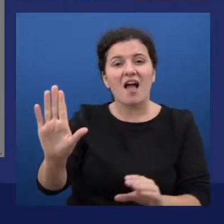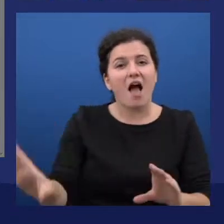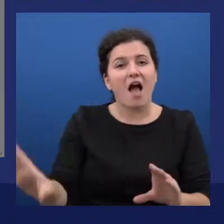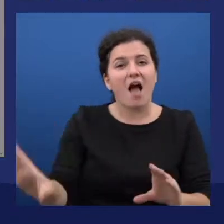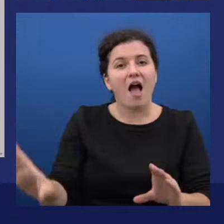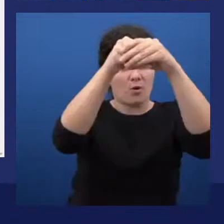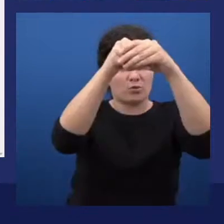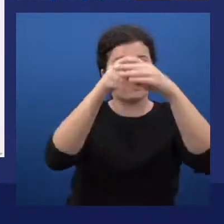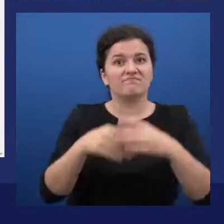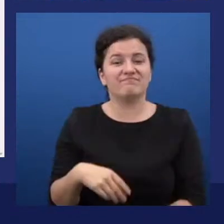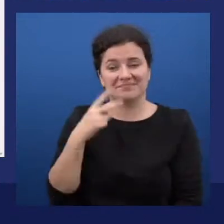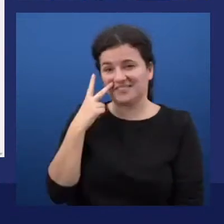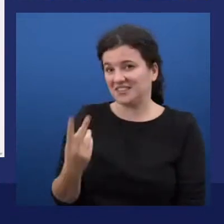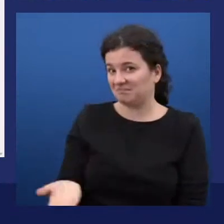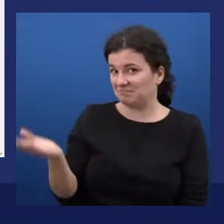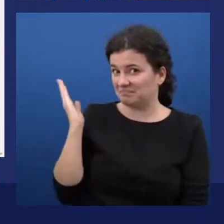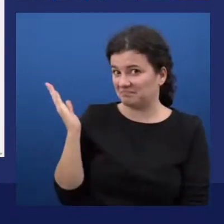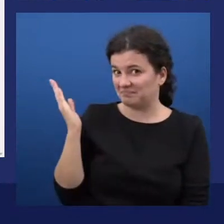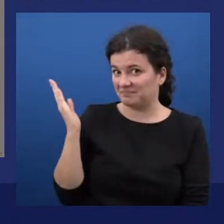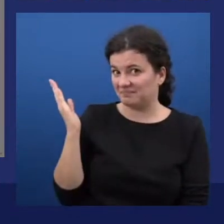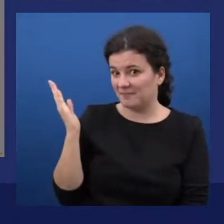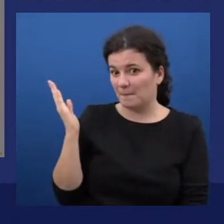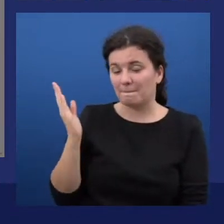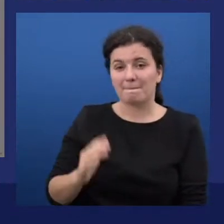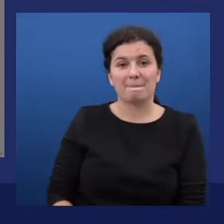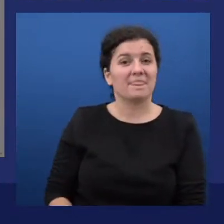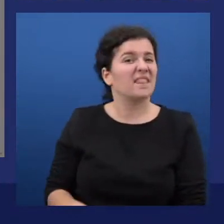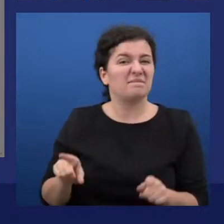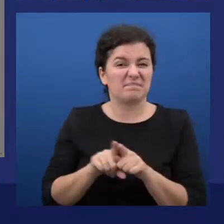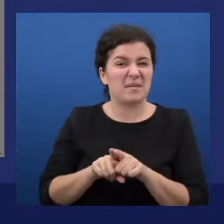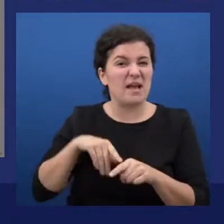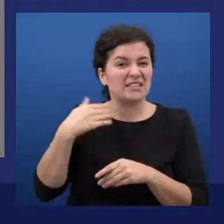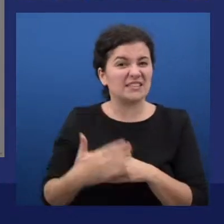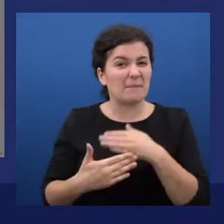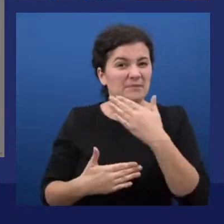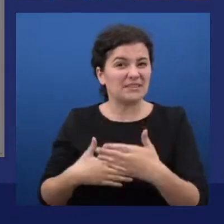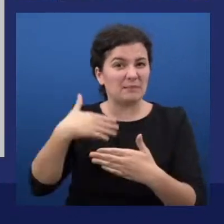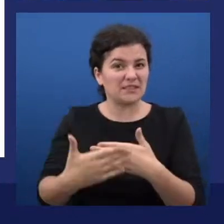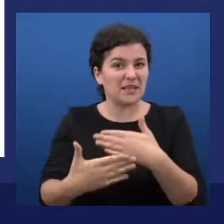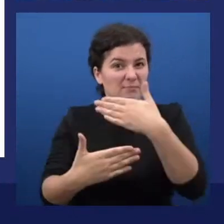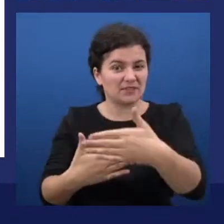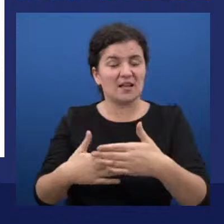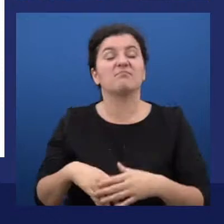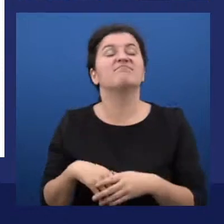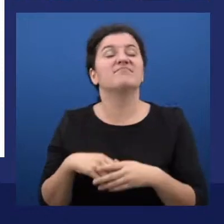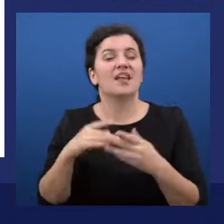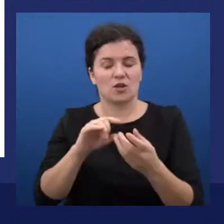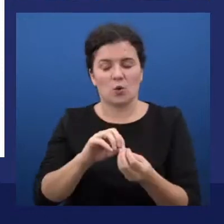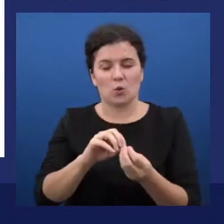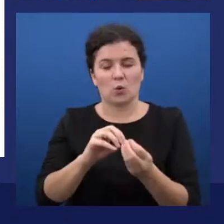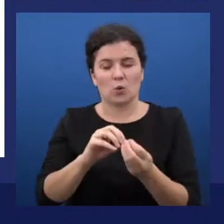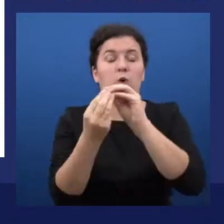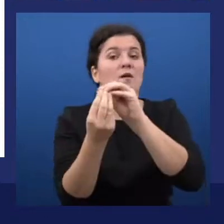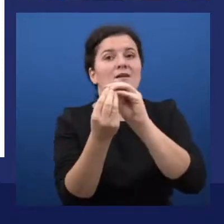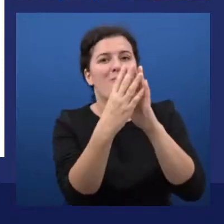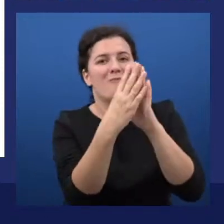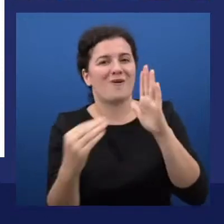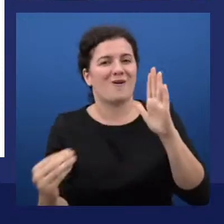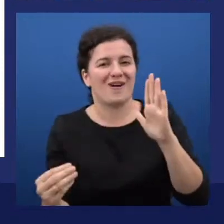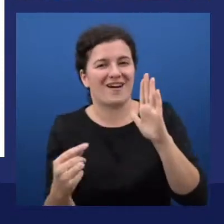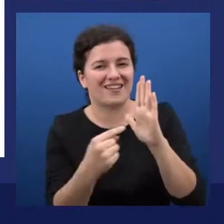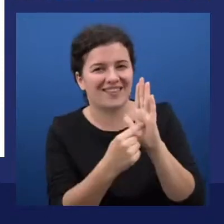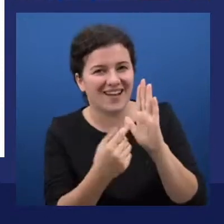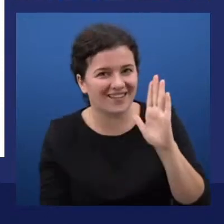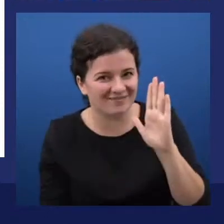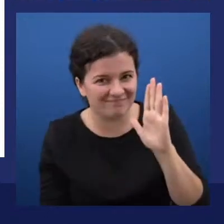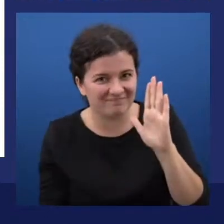There you go. And you follow the steps. You just train your model again. And now we're not going to wait to do that, but just to show you that you